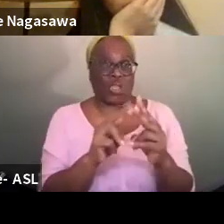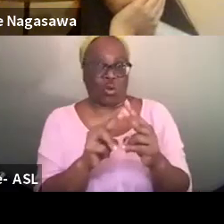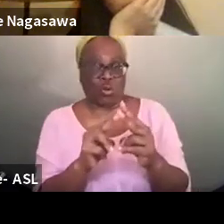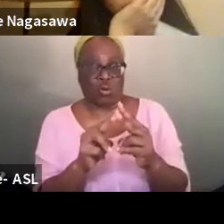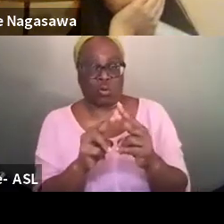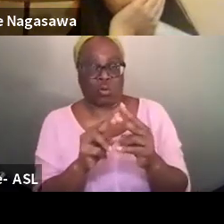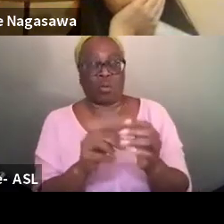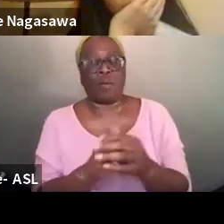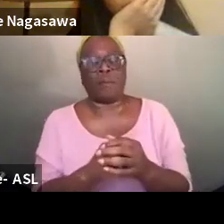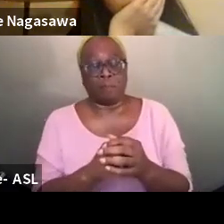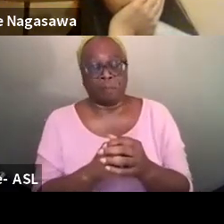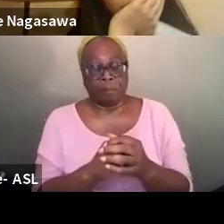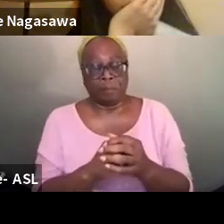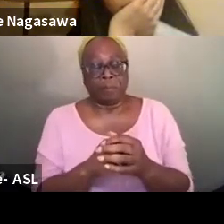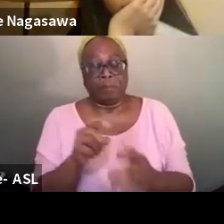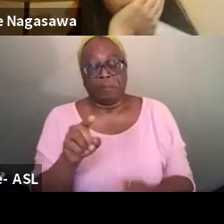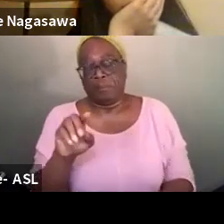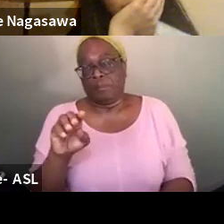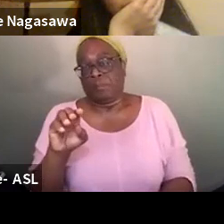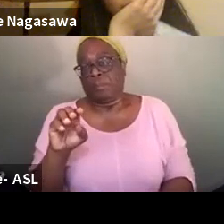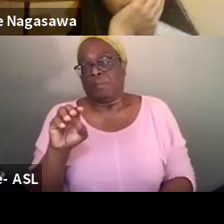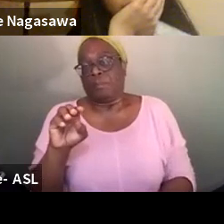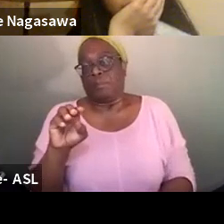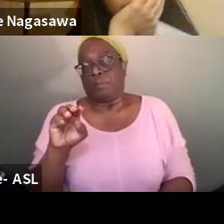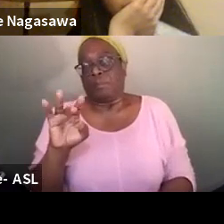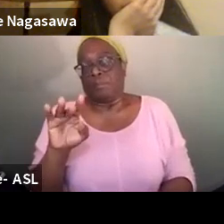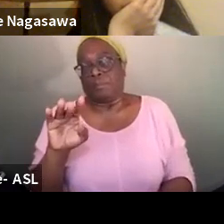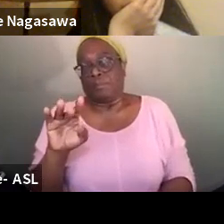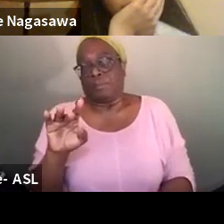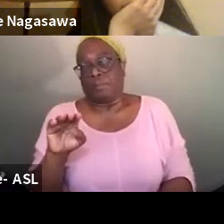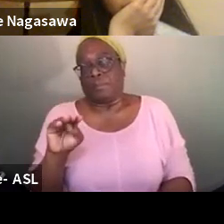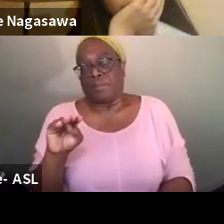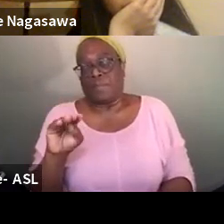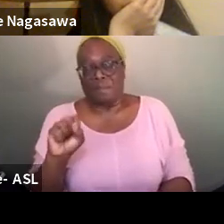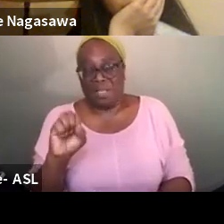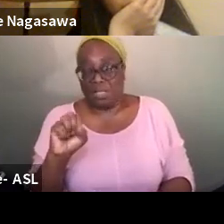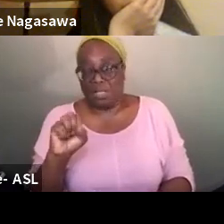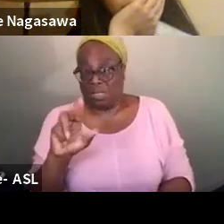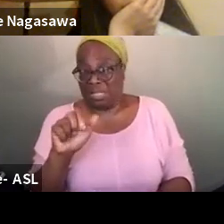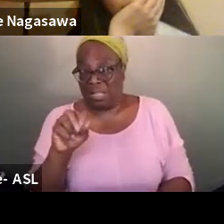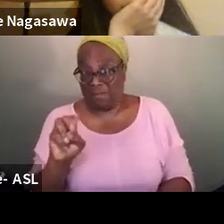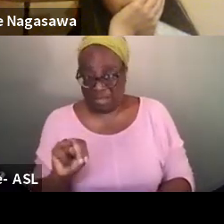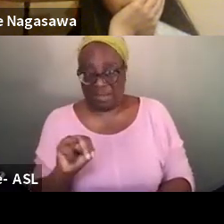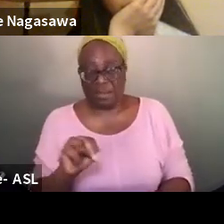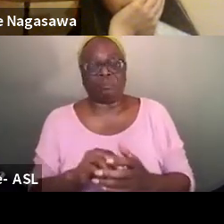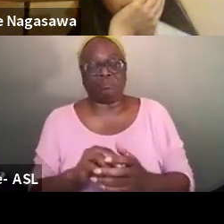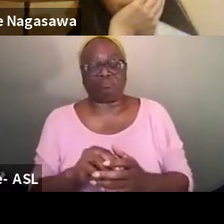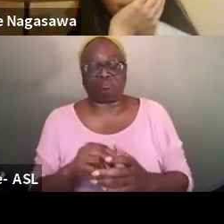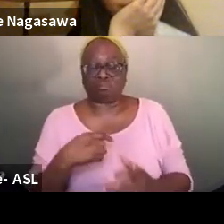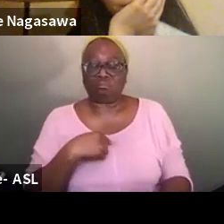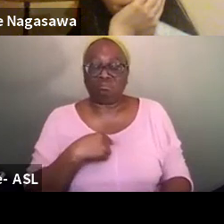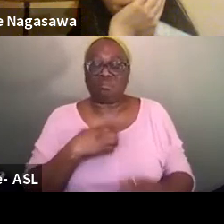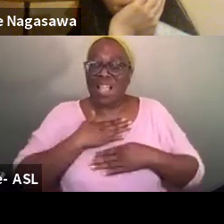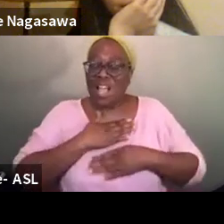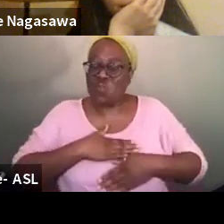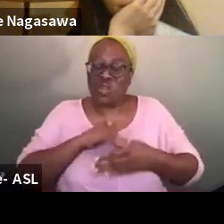Okay, so Dr. Tung, I appreciate that recommendation. And it's good to see you all,